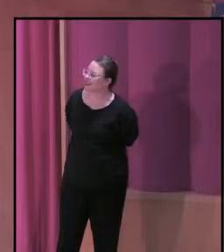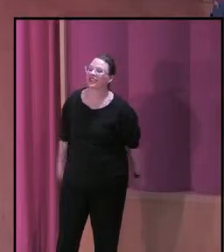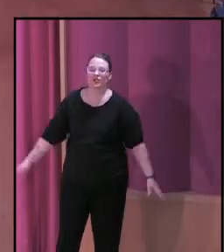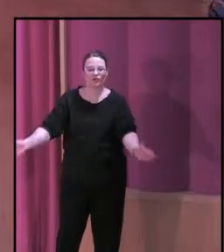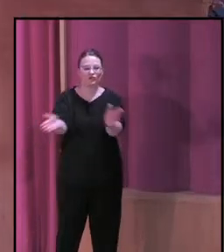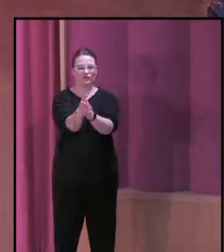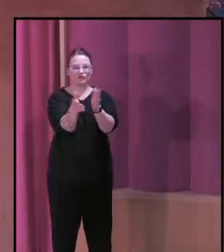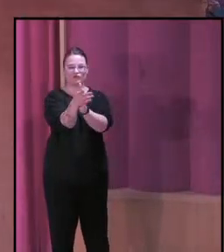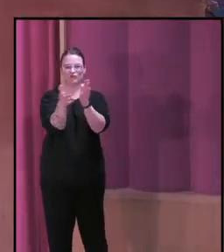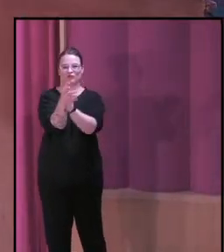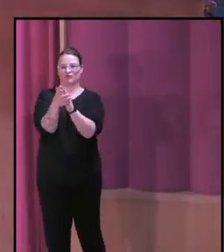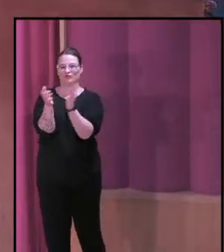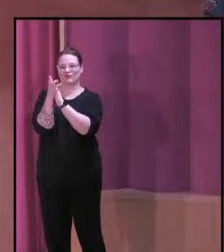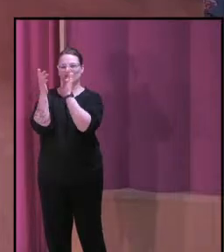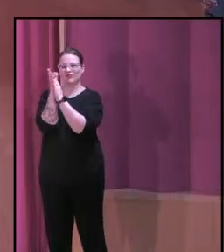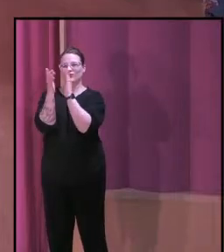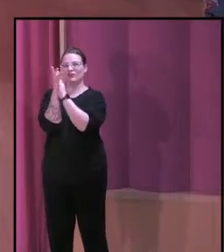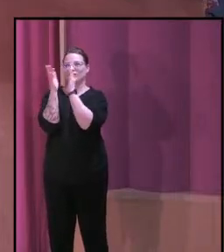there it is.